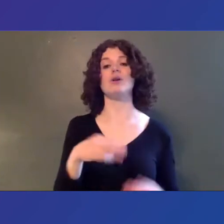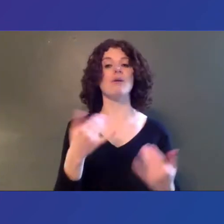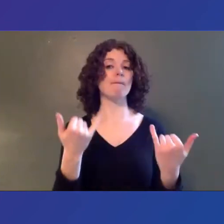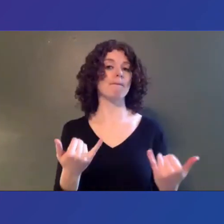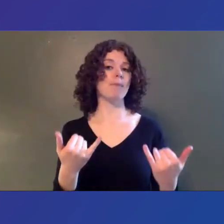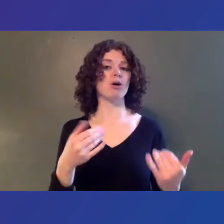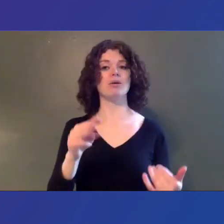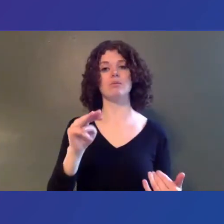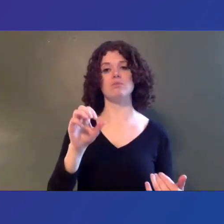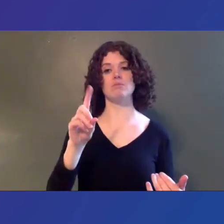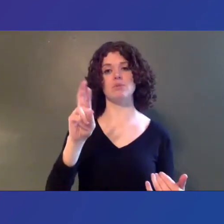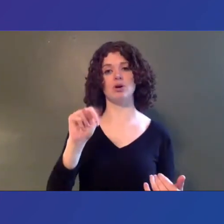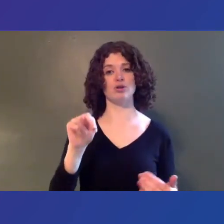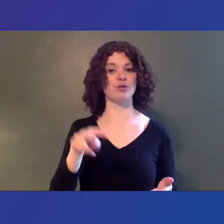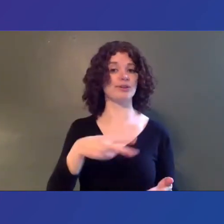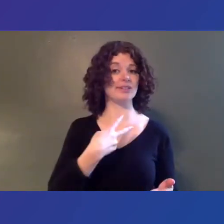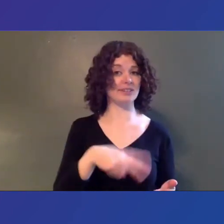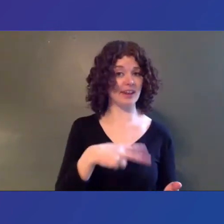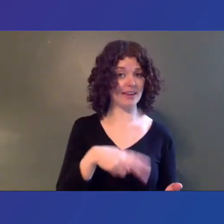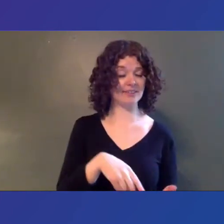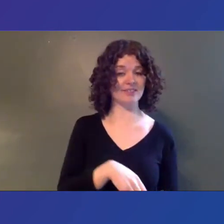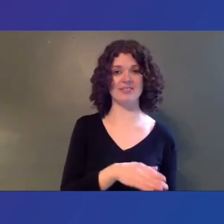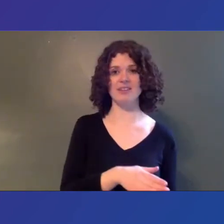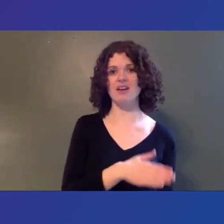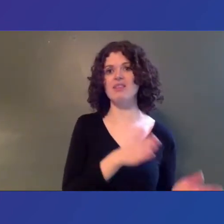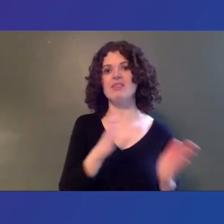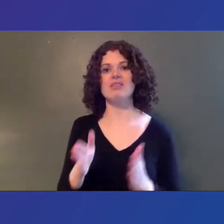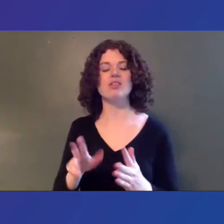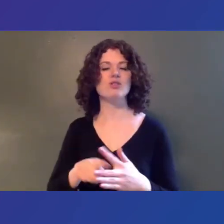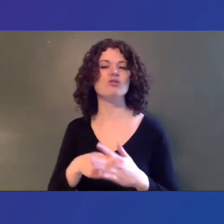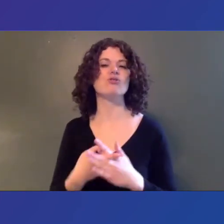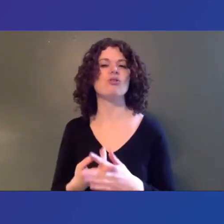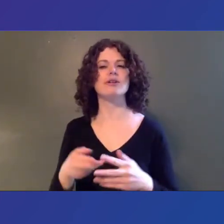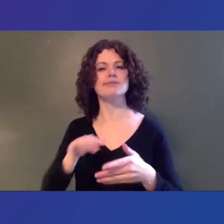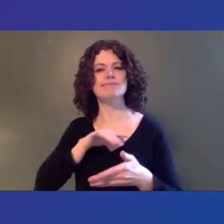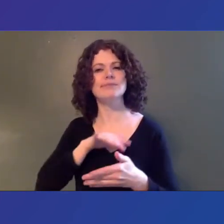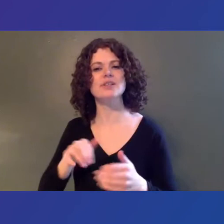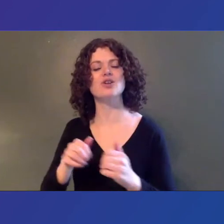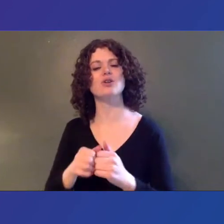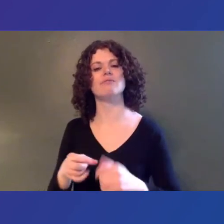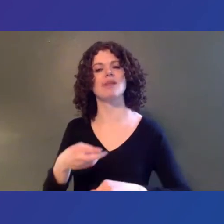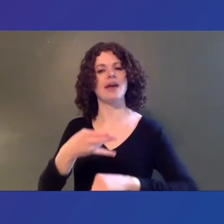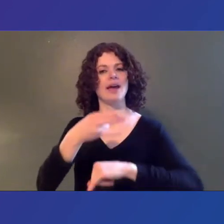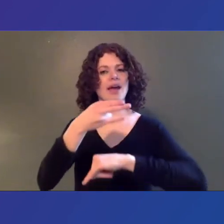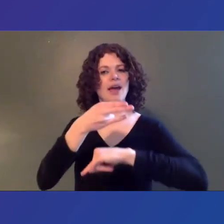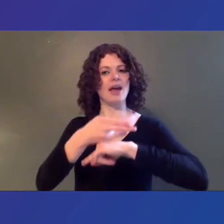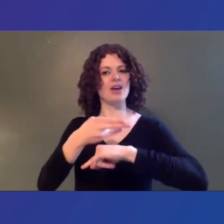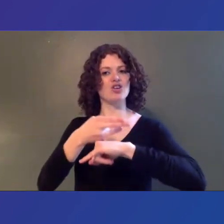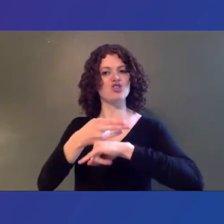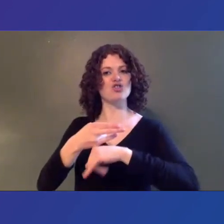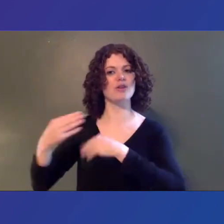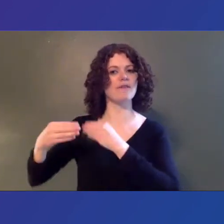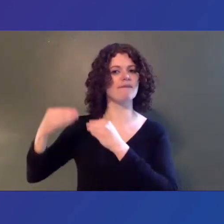my mid-20s that I started studying Haitian folkloric dance to just get in touch with my Haitian heritage. And